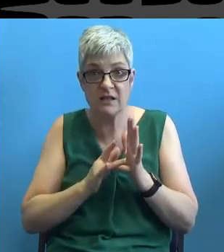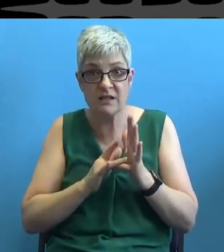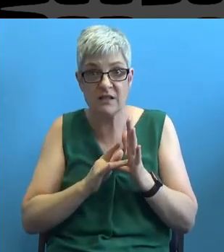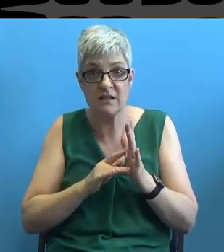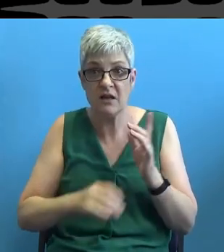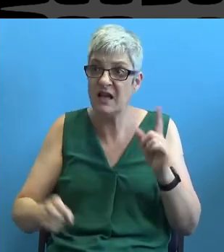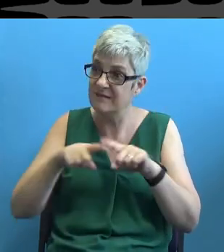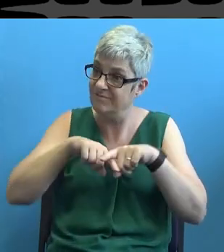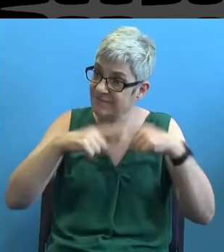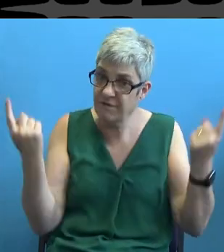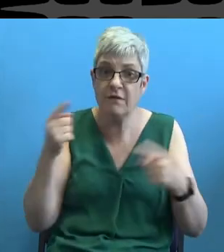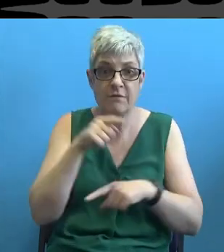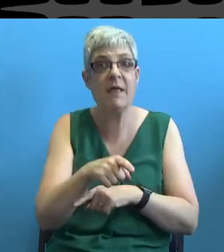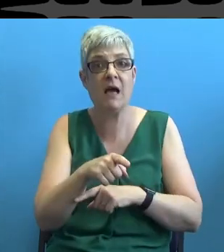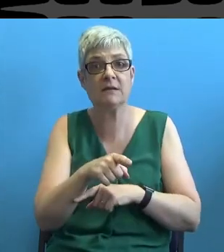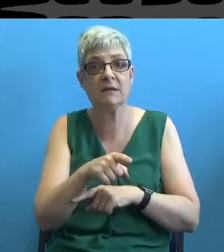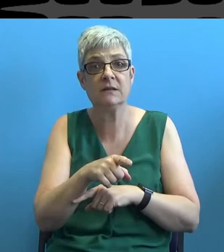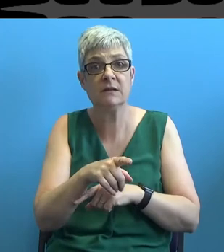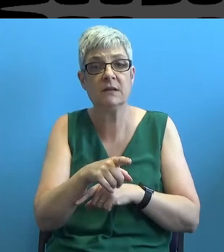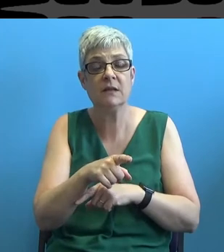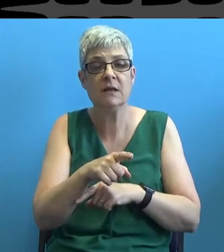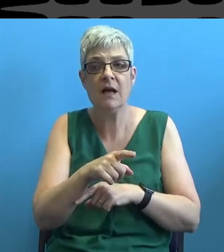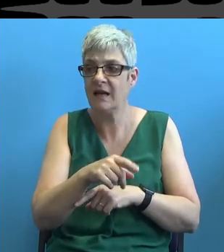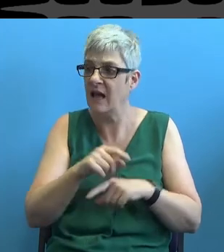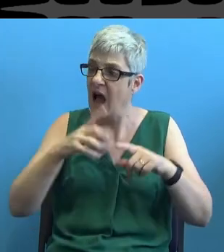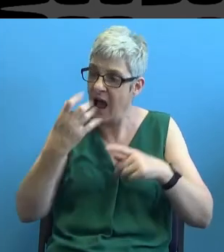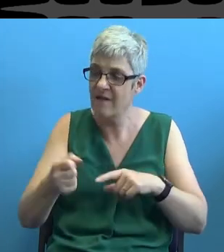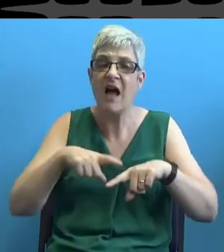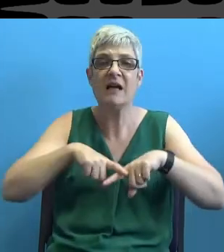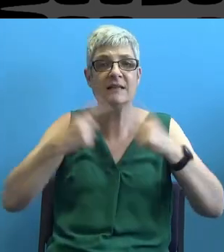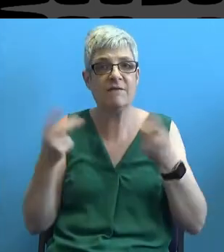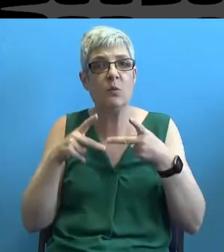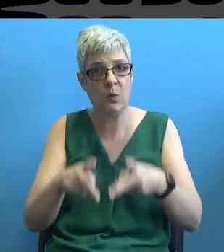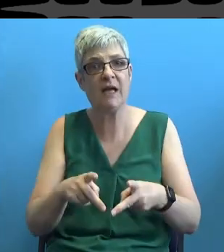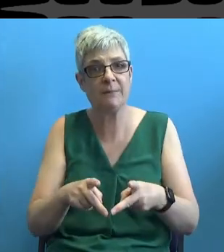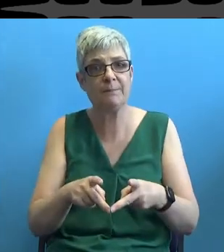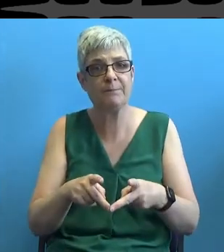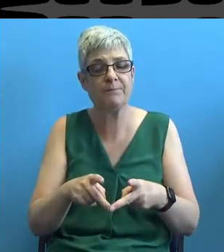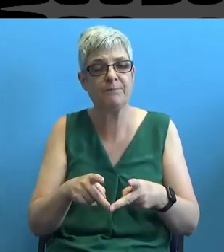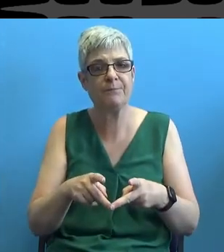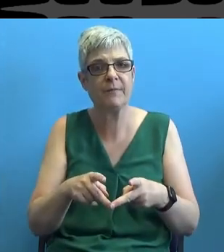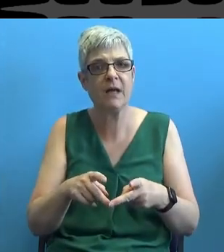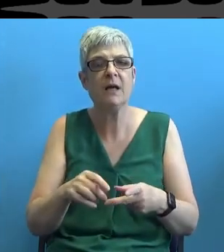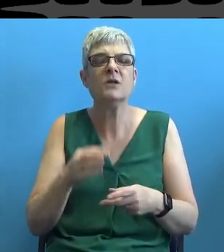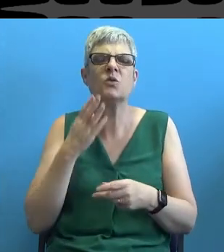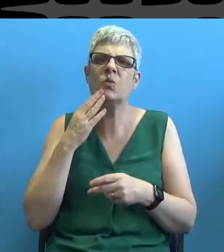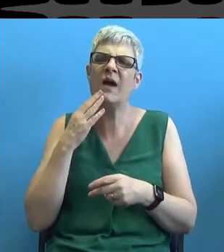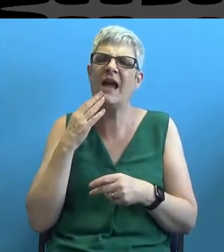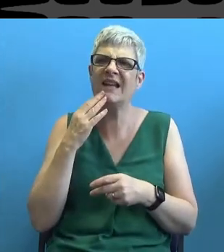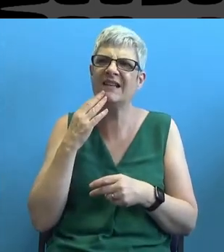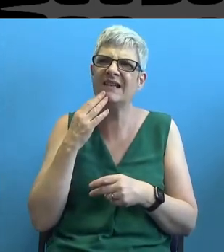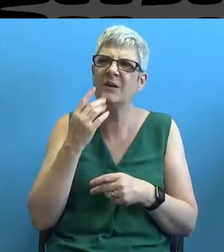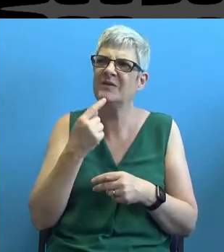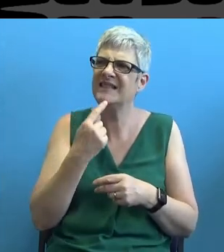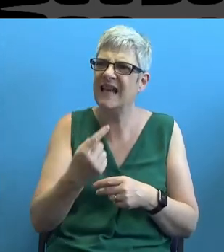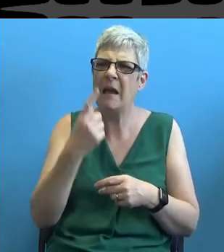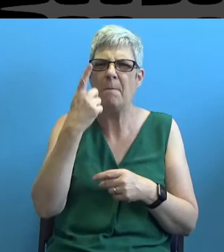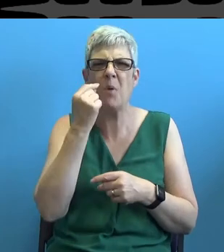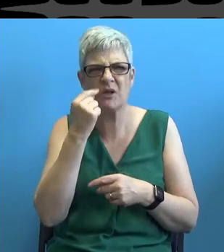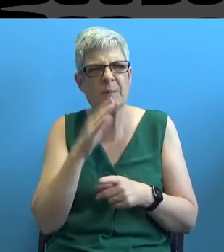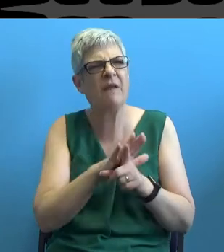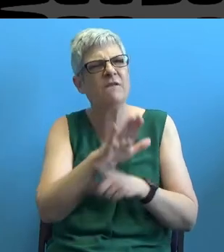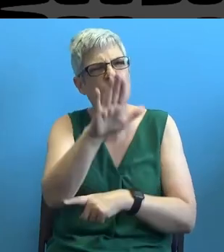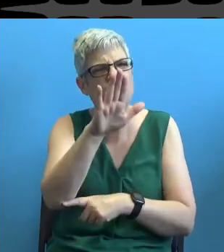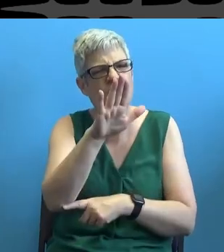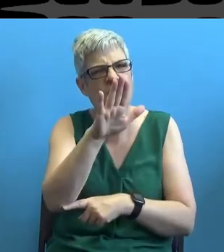calls us to a different way. And so when it comes to what will be possible again, what we might engage